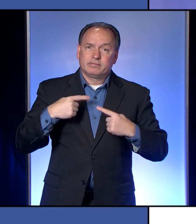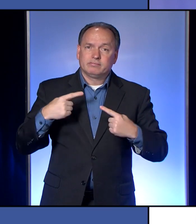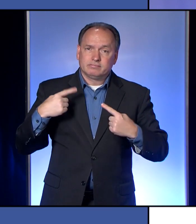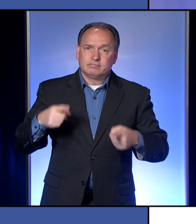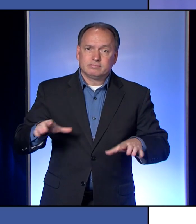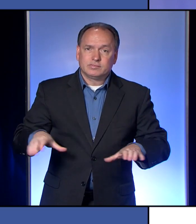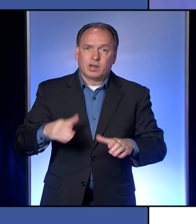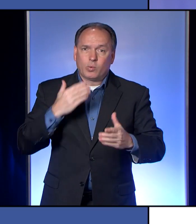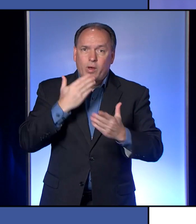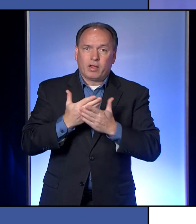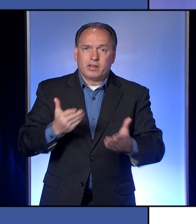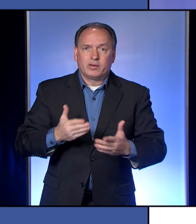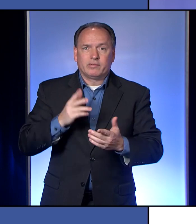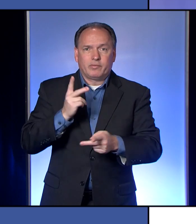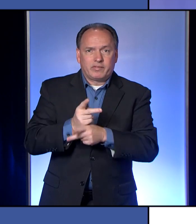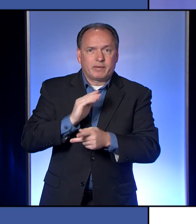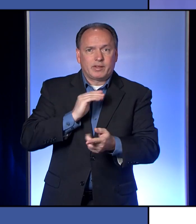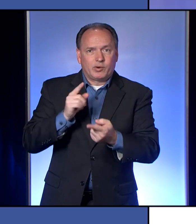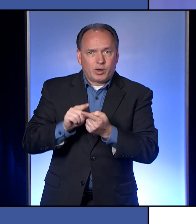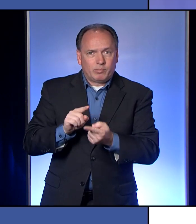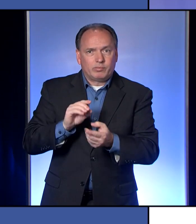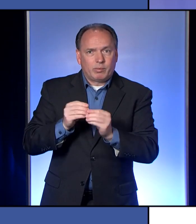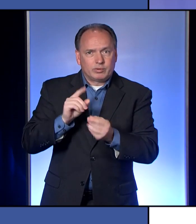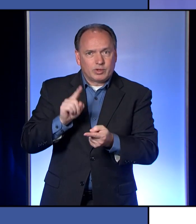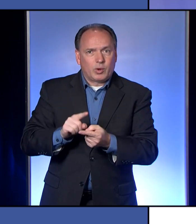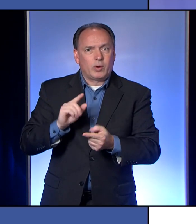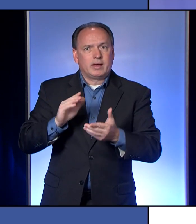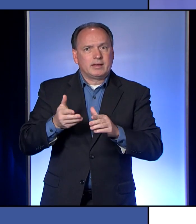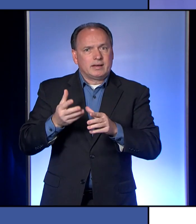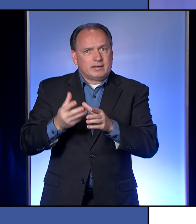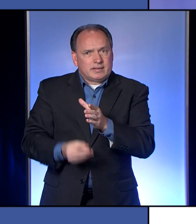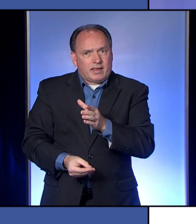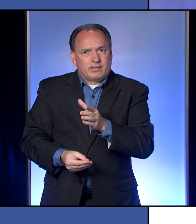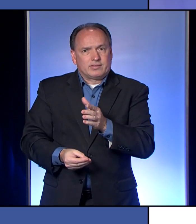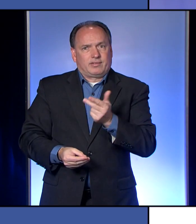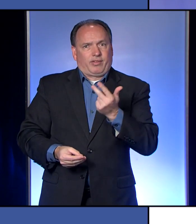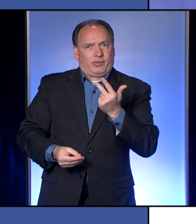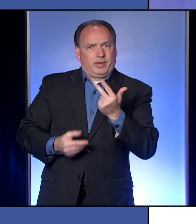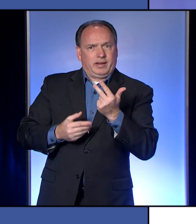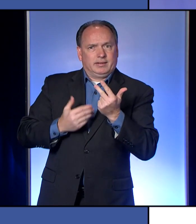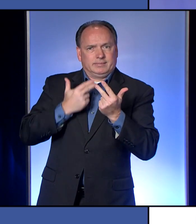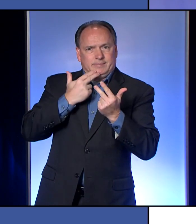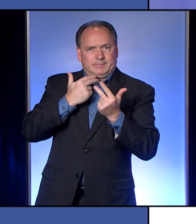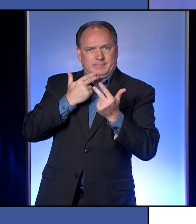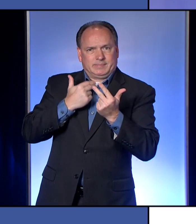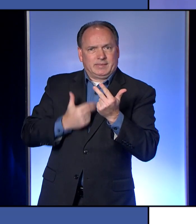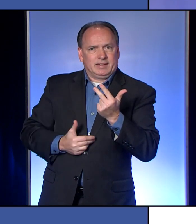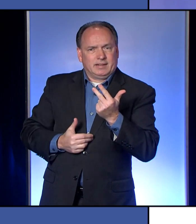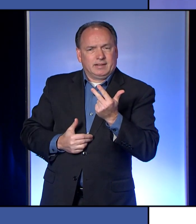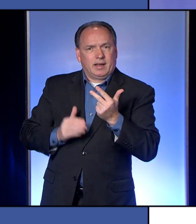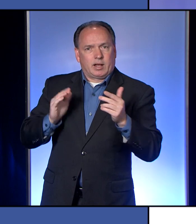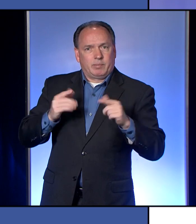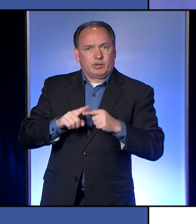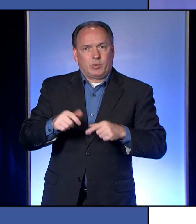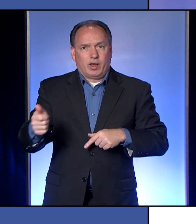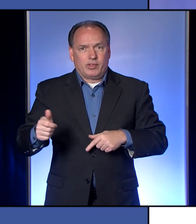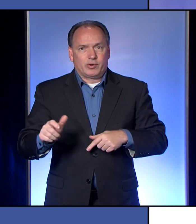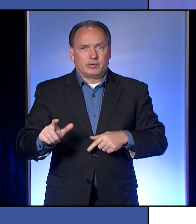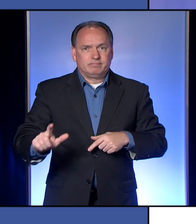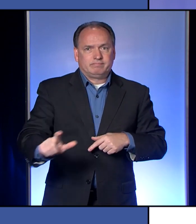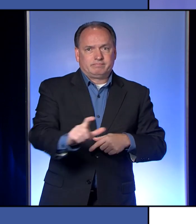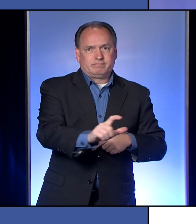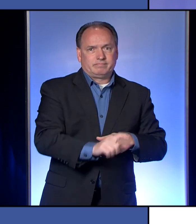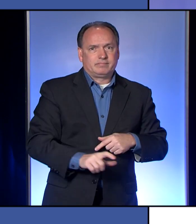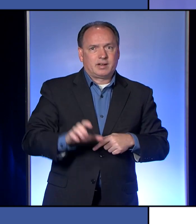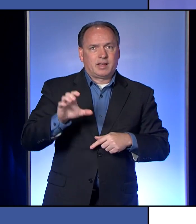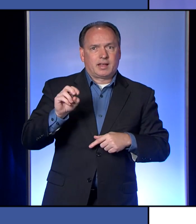here. We've kept our numbers low. Our death is only at 3. When you compare us to other counties, it's pretty phenomenal that we